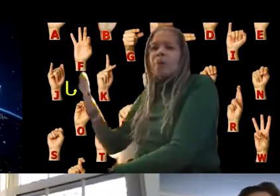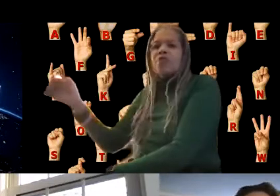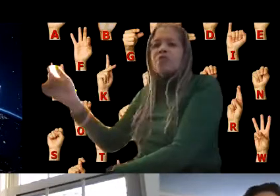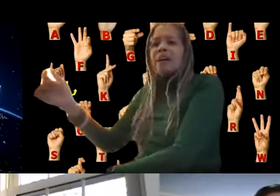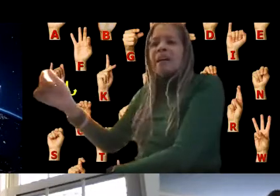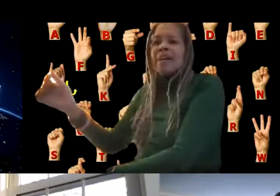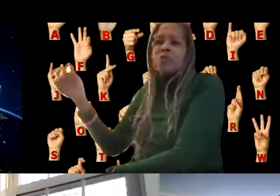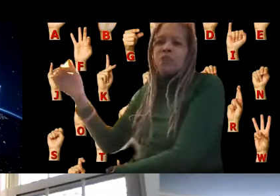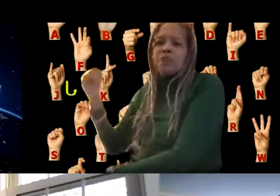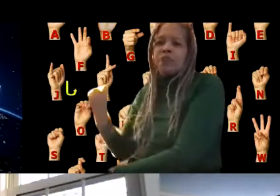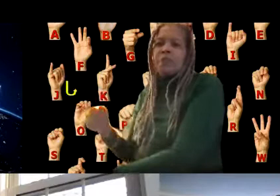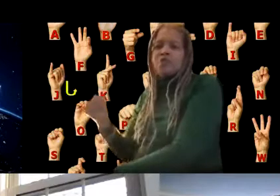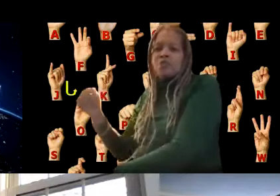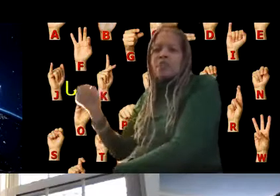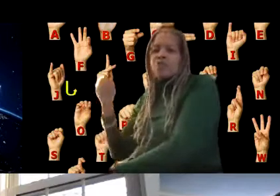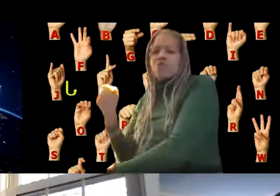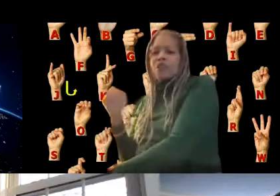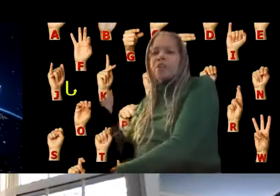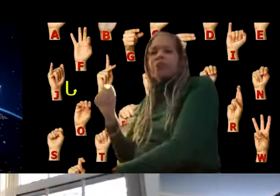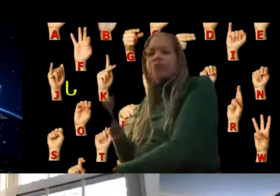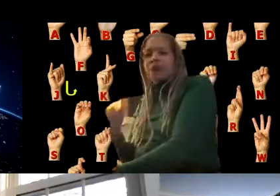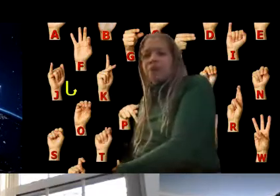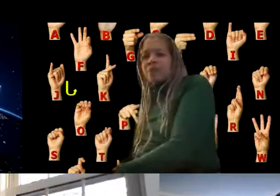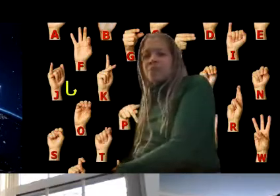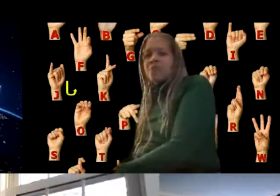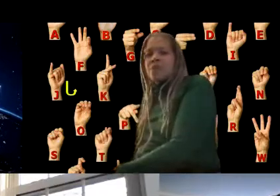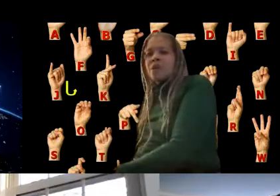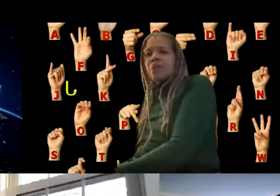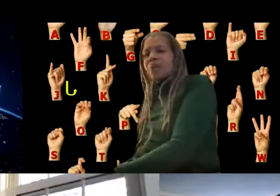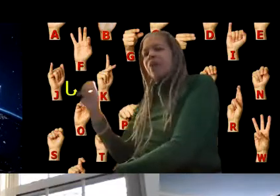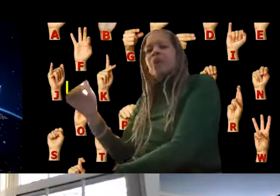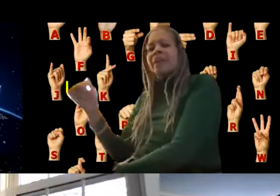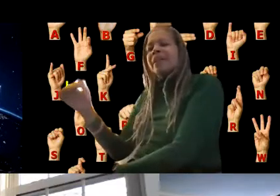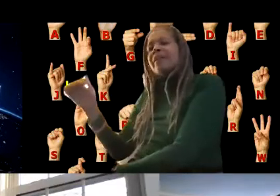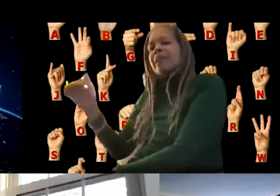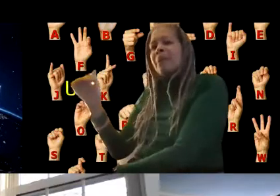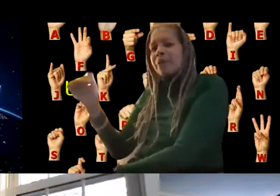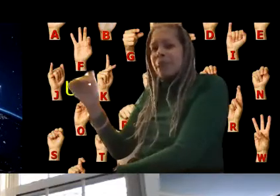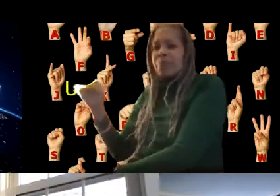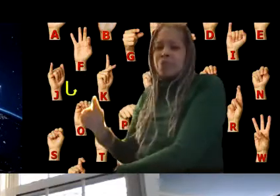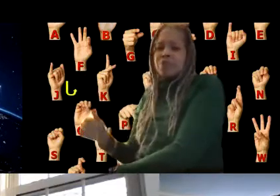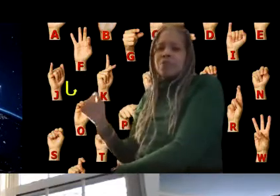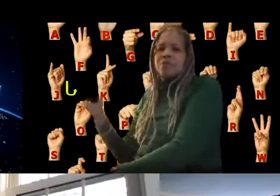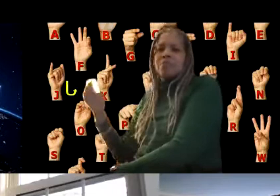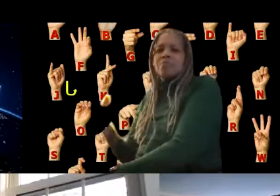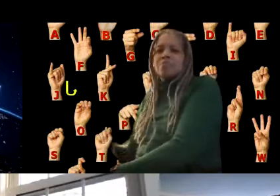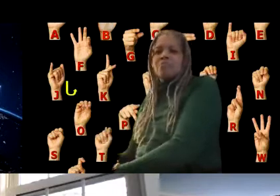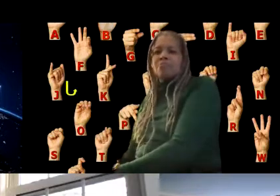the person behind you is coming to date your son or daughter. Without knowing anything about that